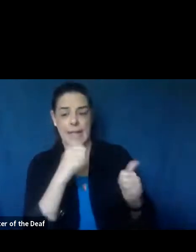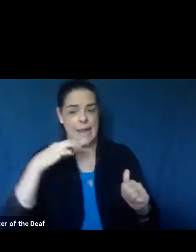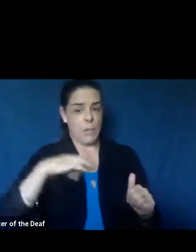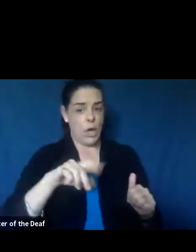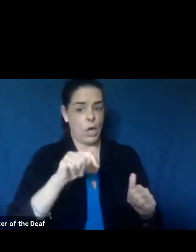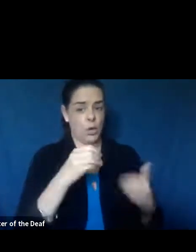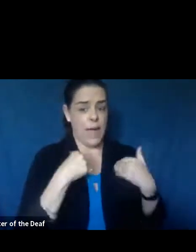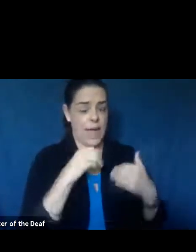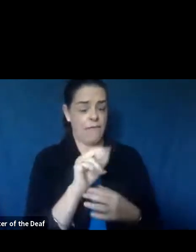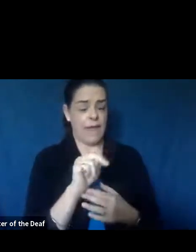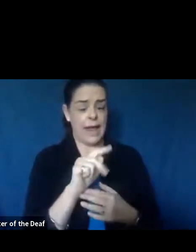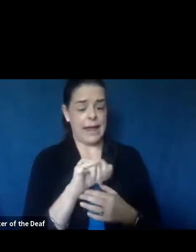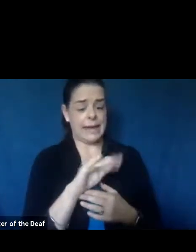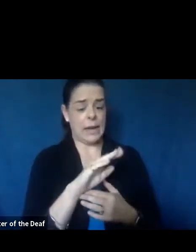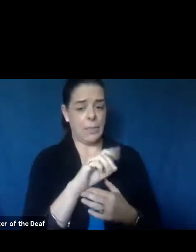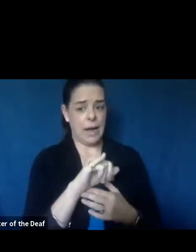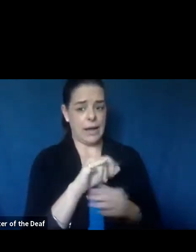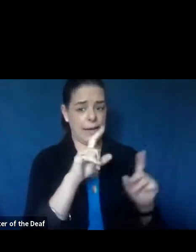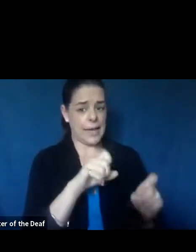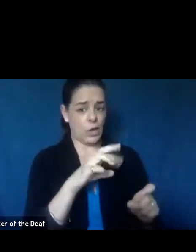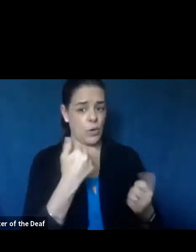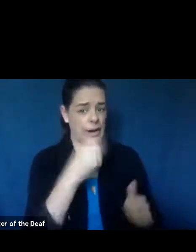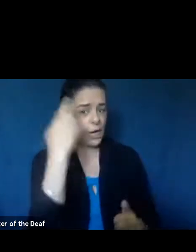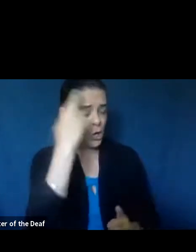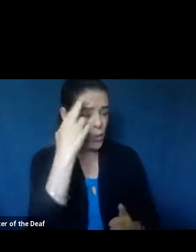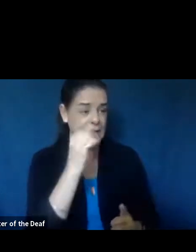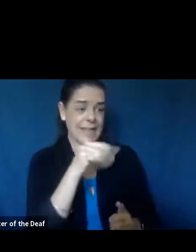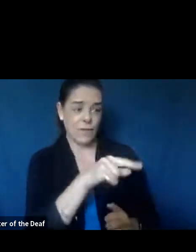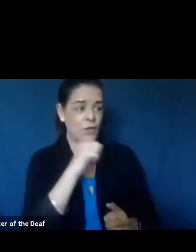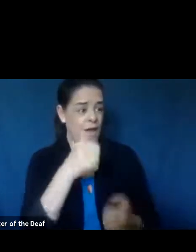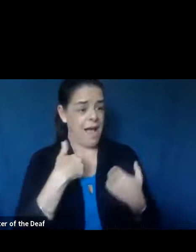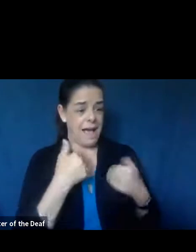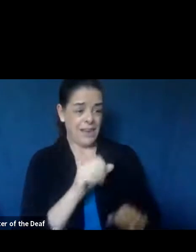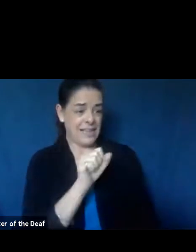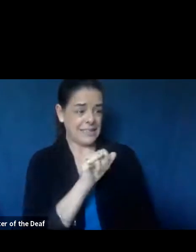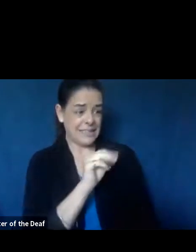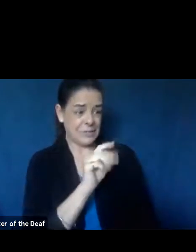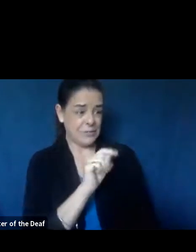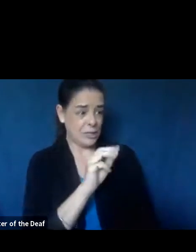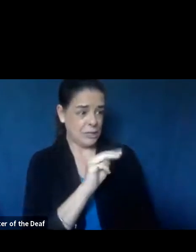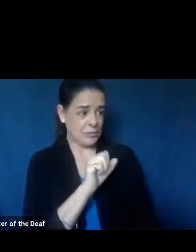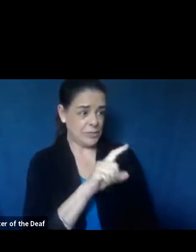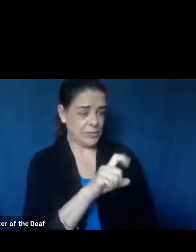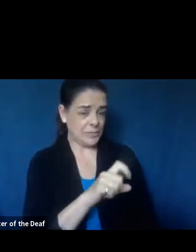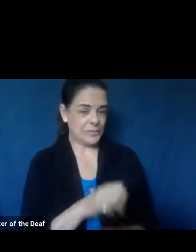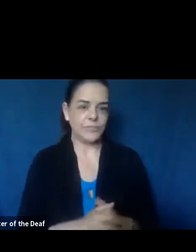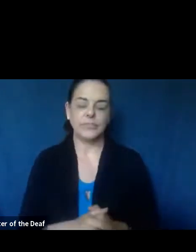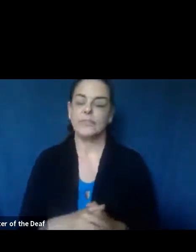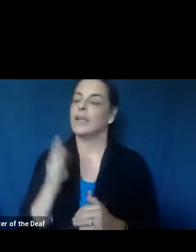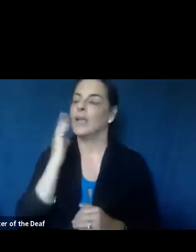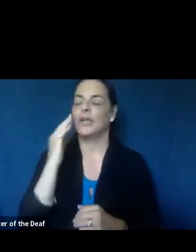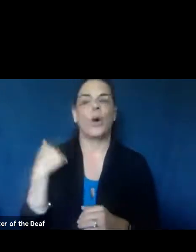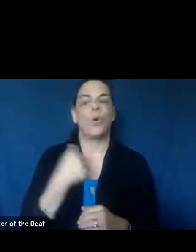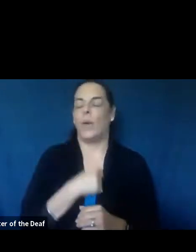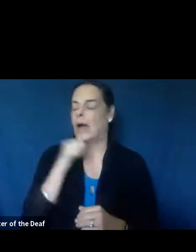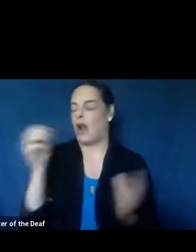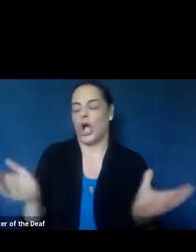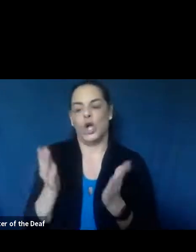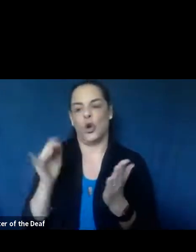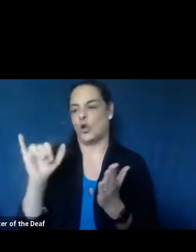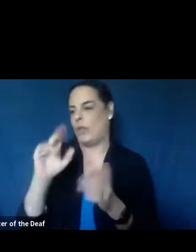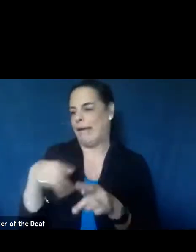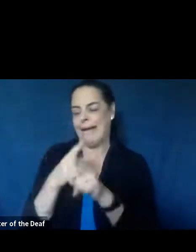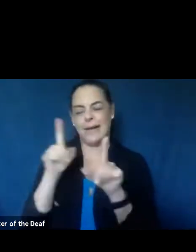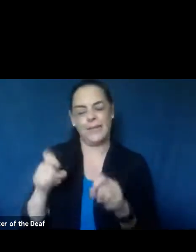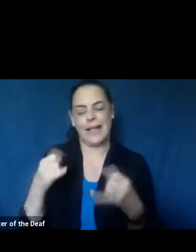getting an antibody test or reason to get one if someone hasn't had any symptoms? You know, we really aren't encouraging those right now